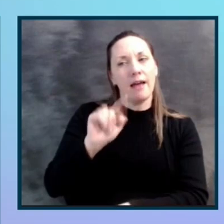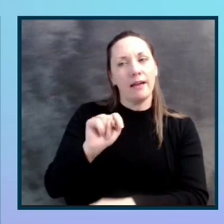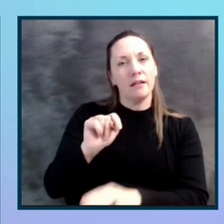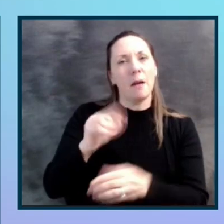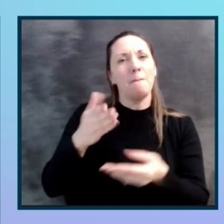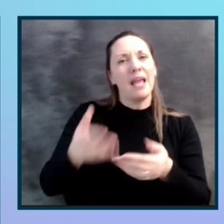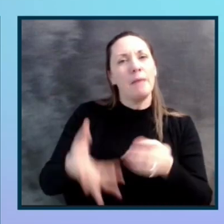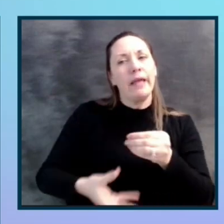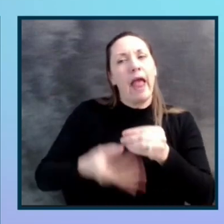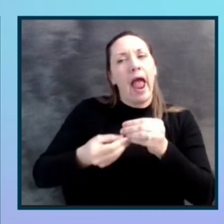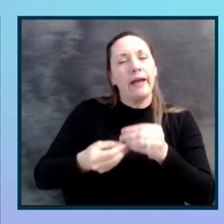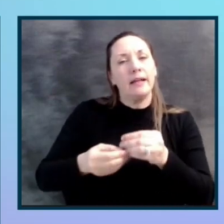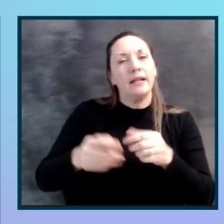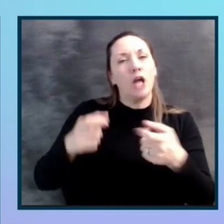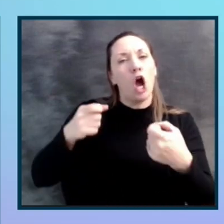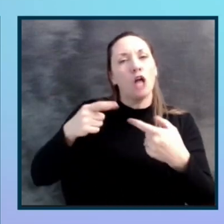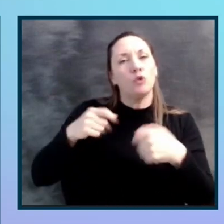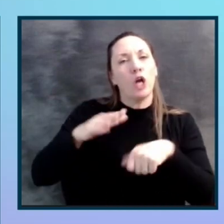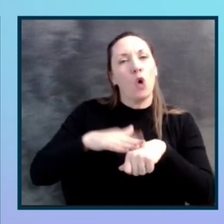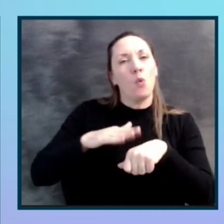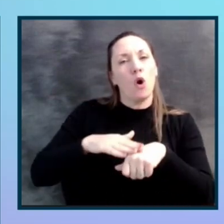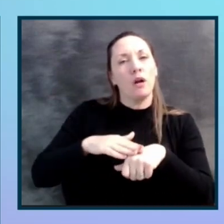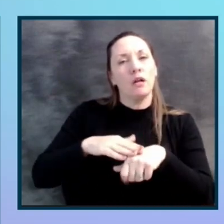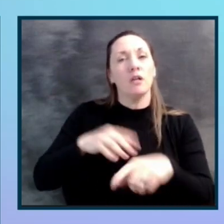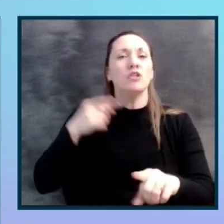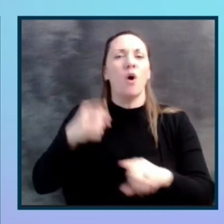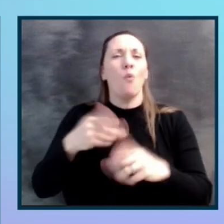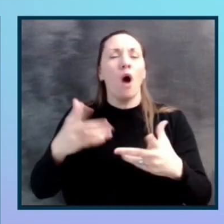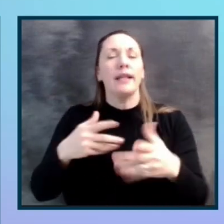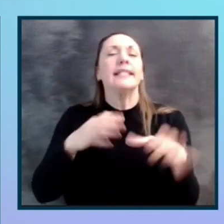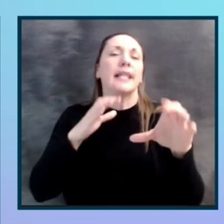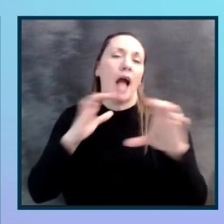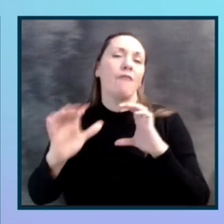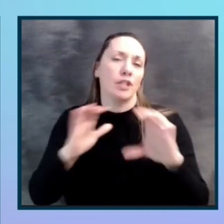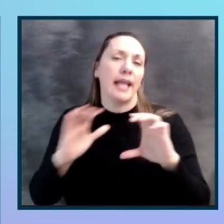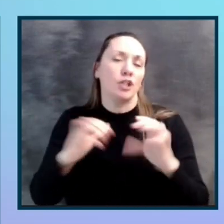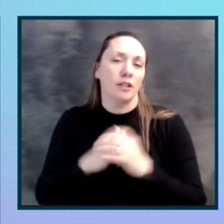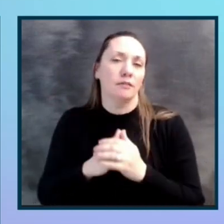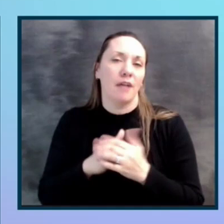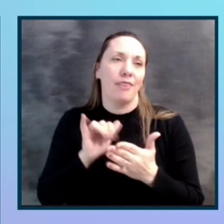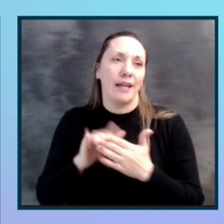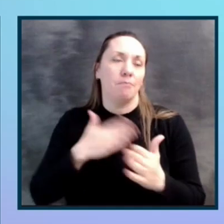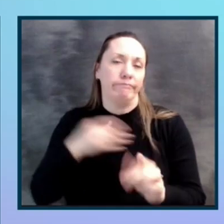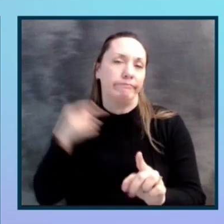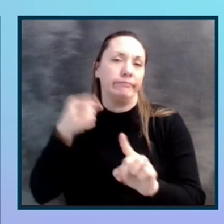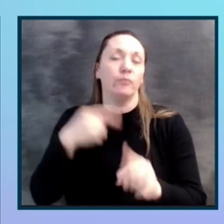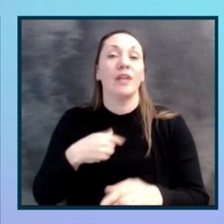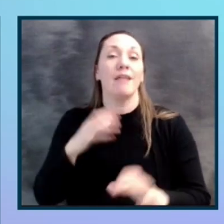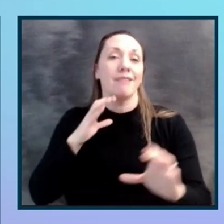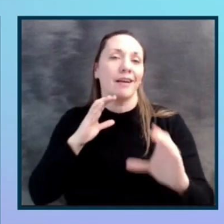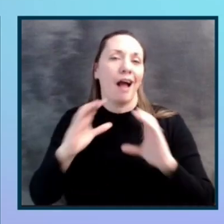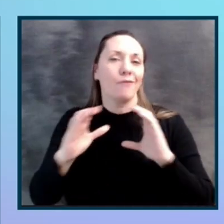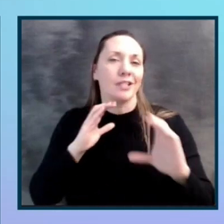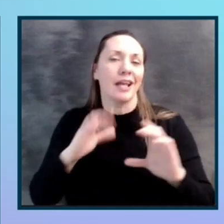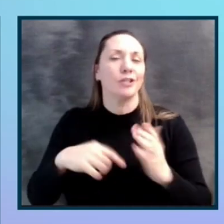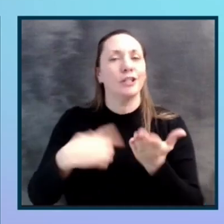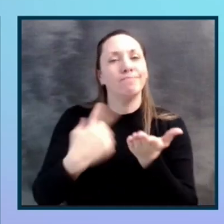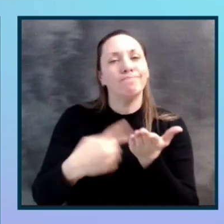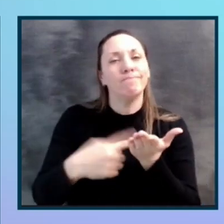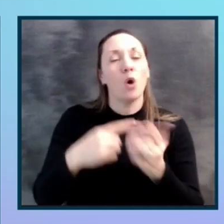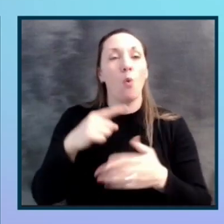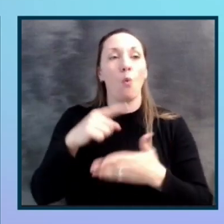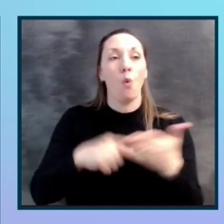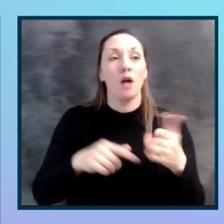trigger warnings, and it's a conversation. I think that's kind of where I'm getting. And the conversation and what's appropriate will